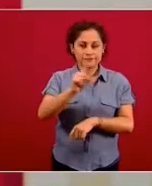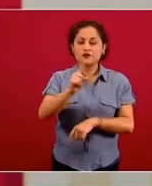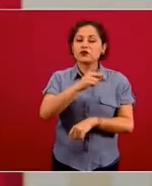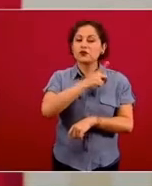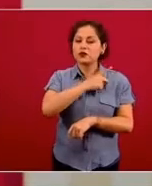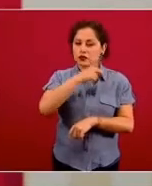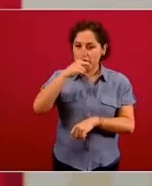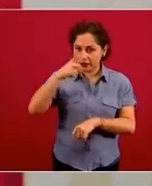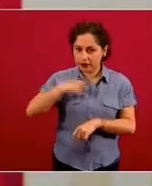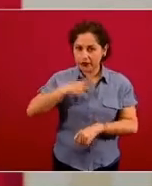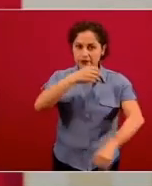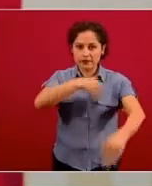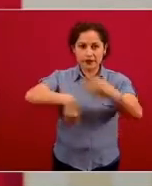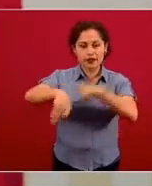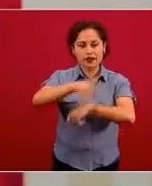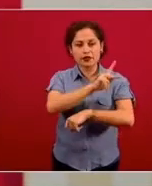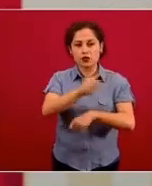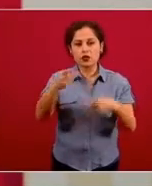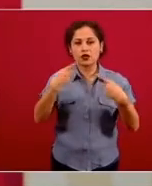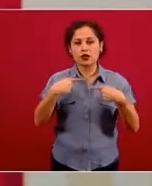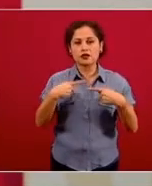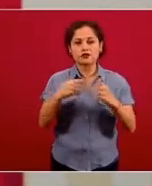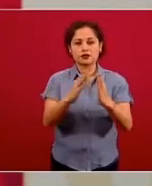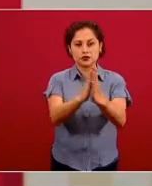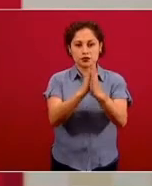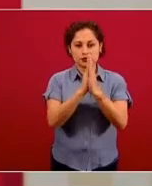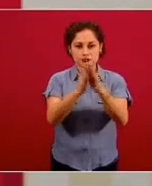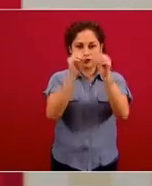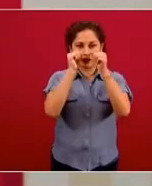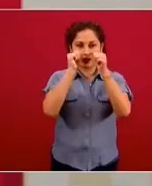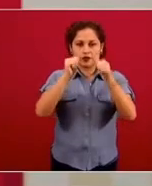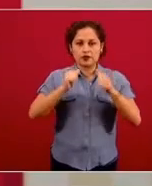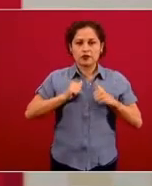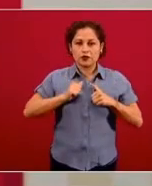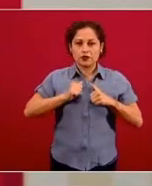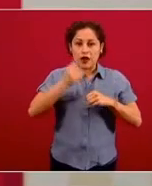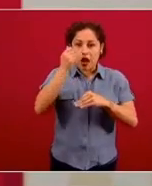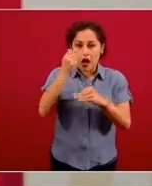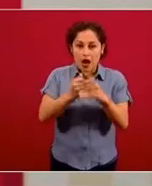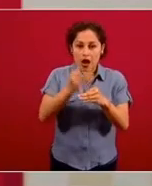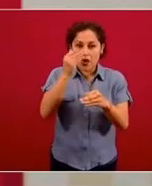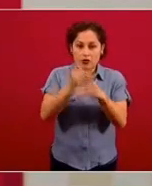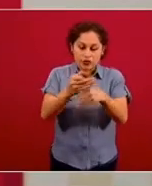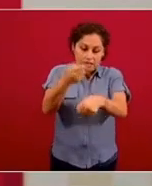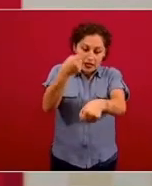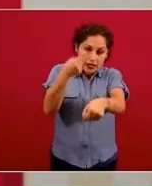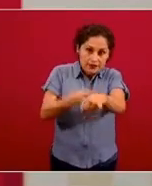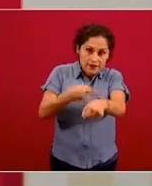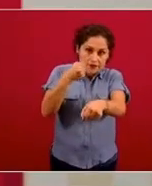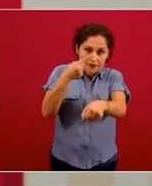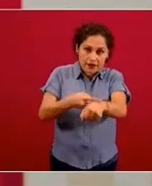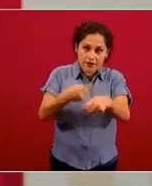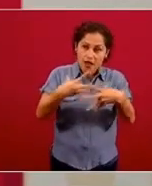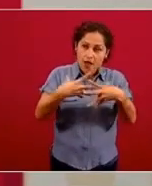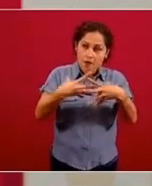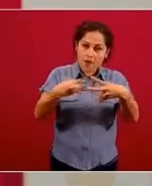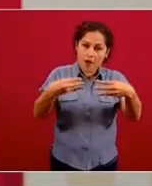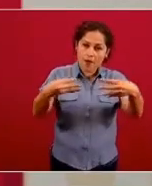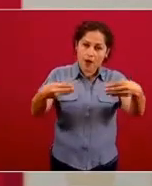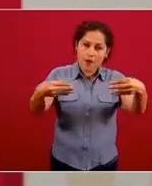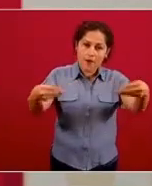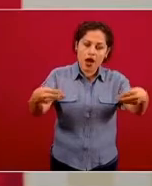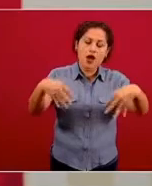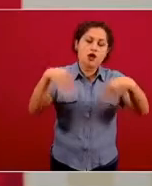It has been important at every single moment for Mexicans to know that we are facing a